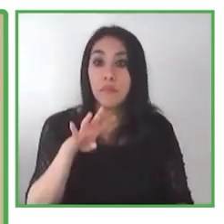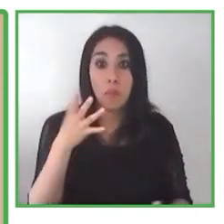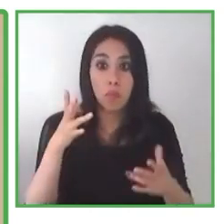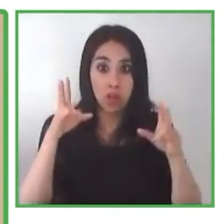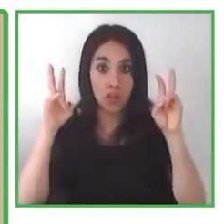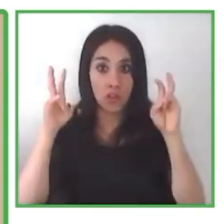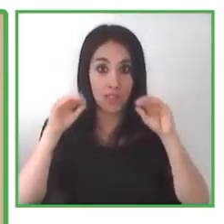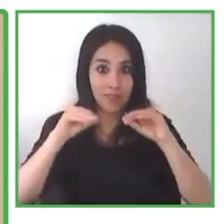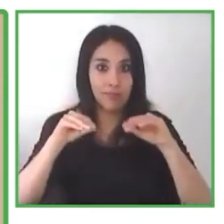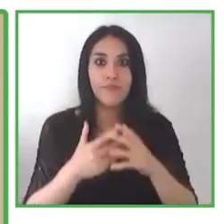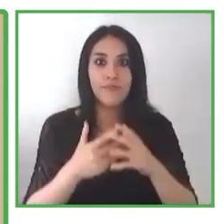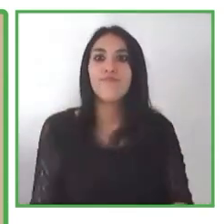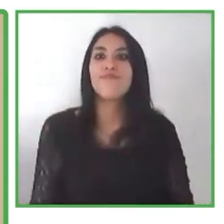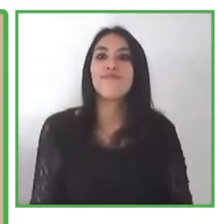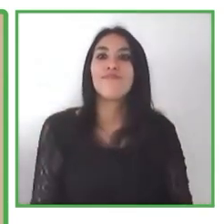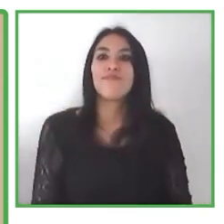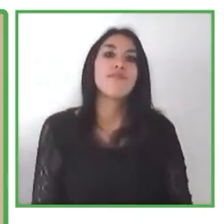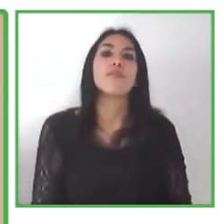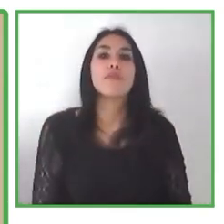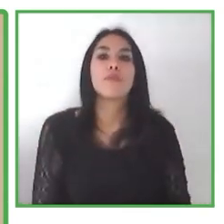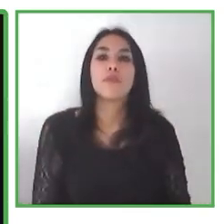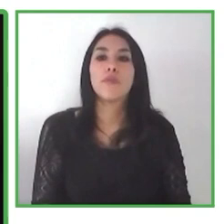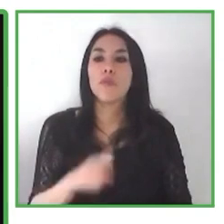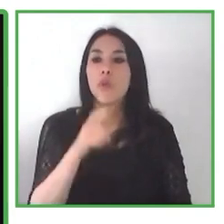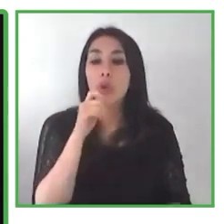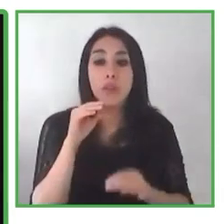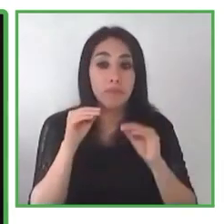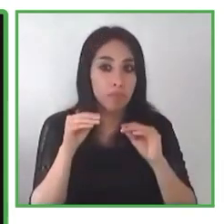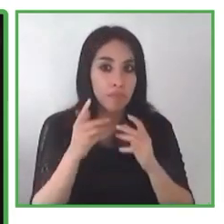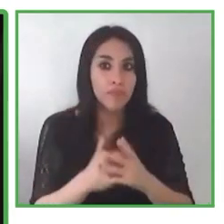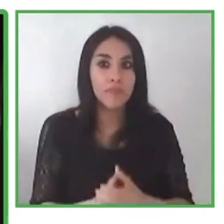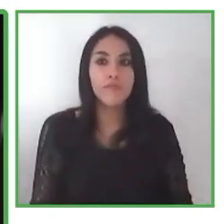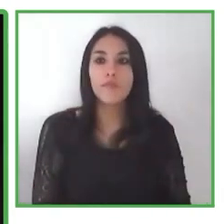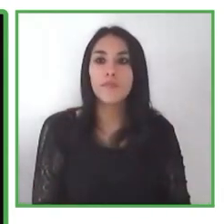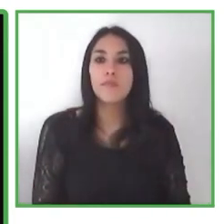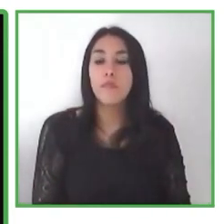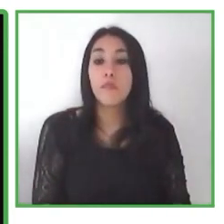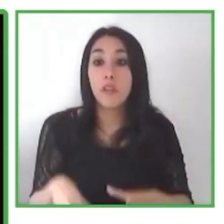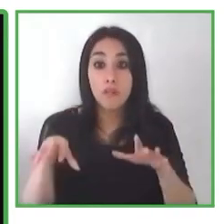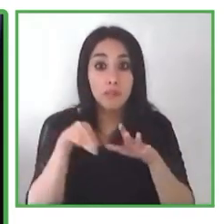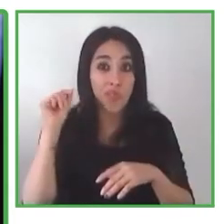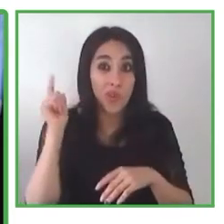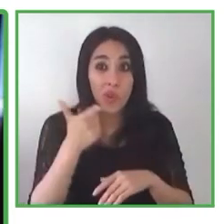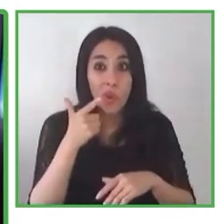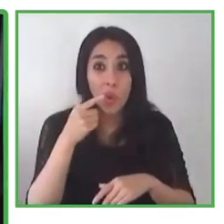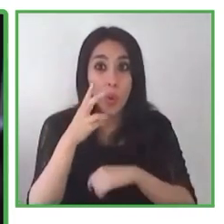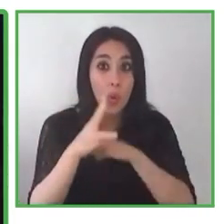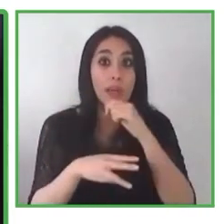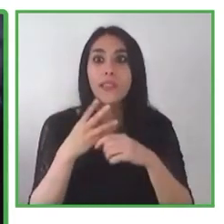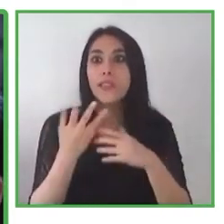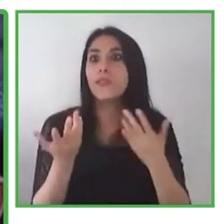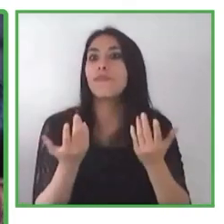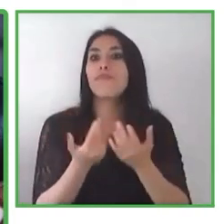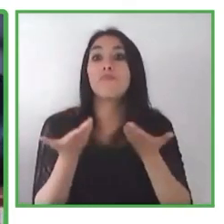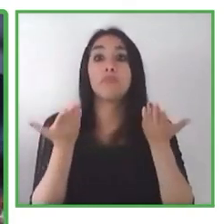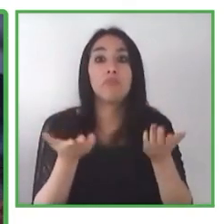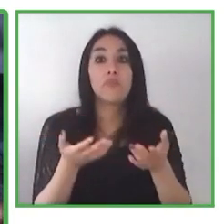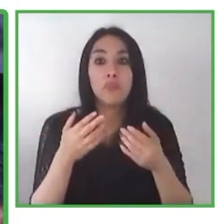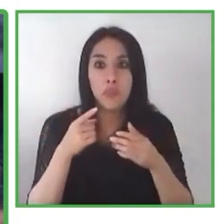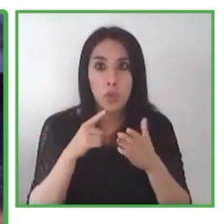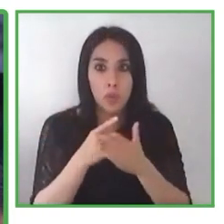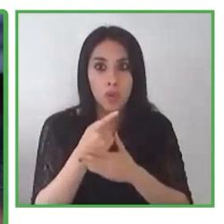That has to do with education and related to inclusive quality for education for all the